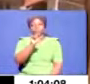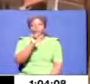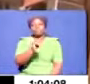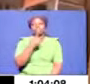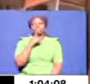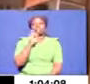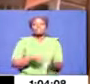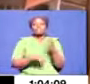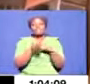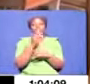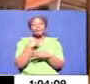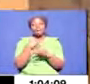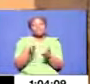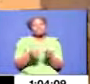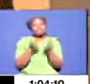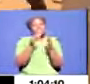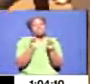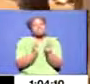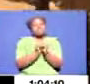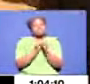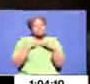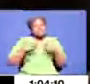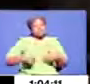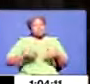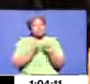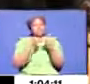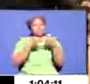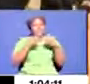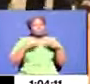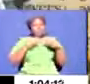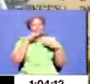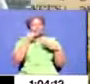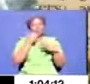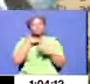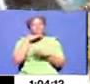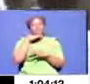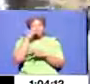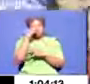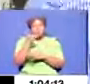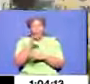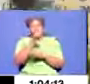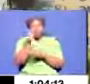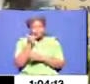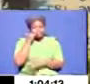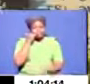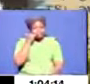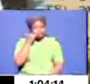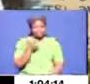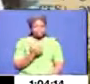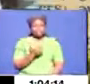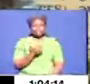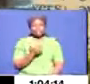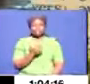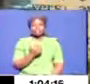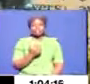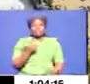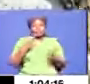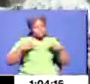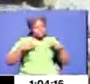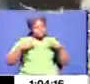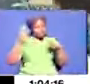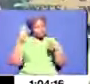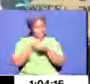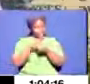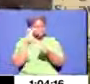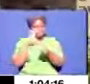18 people who had died due to other causes. Wingi wa watu ulikuwa, that is, wakikuja kuchukua, watu waamini